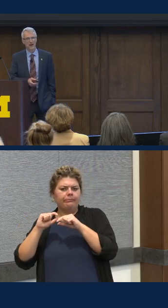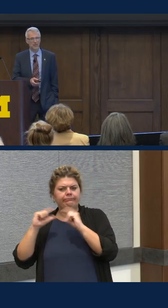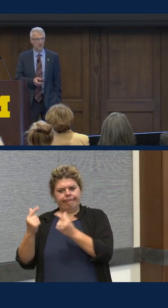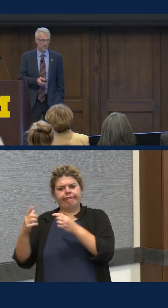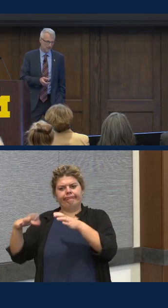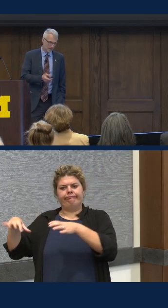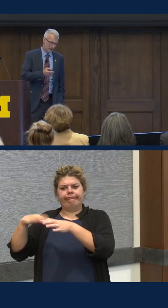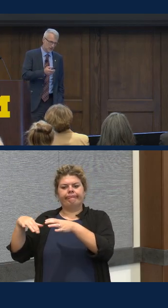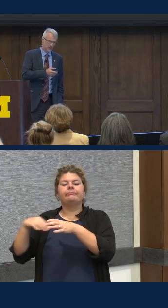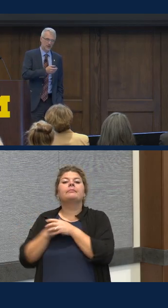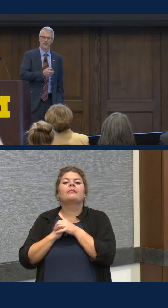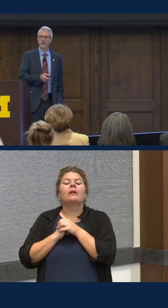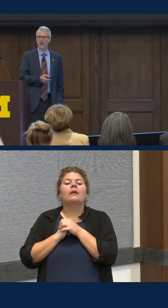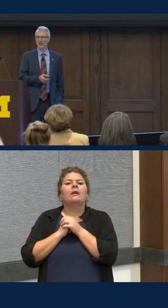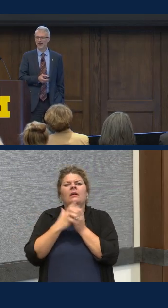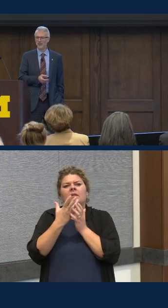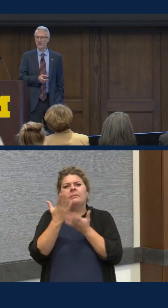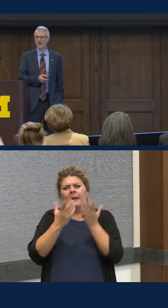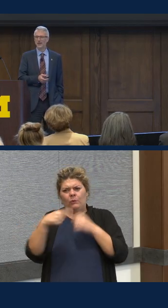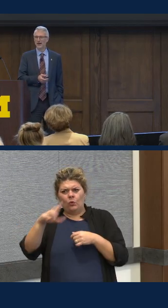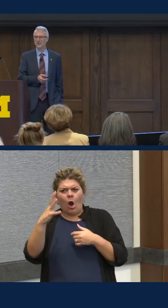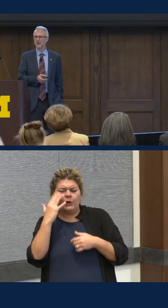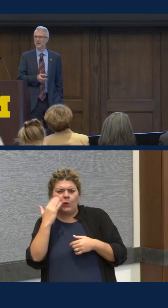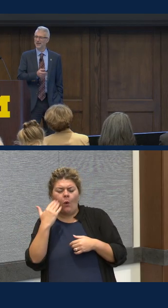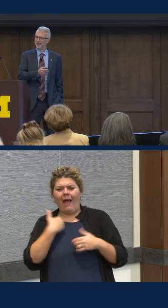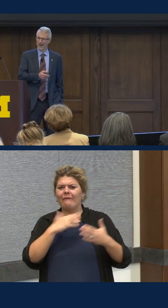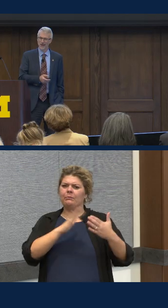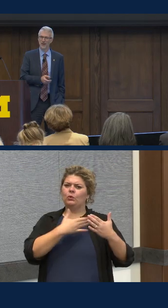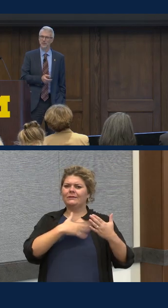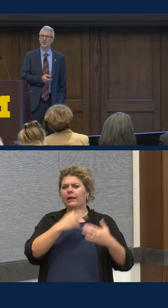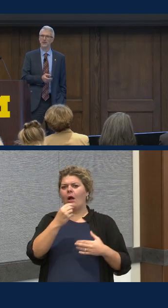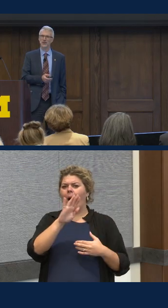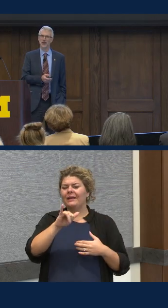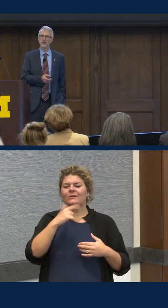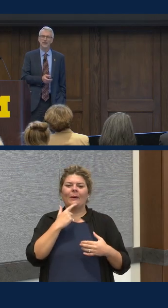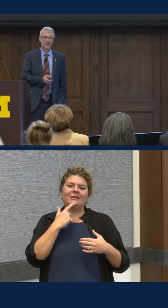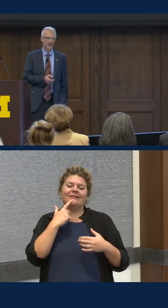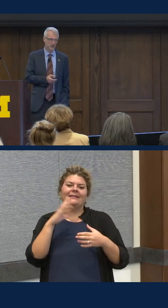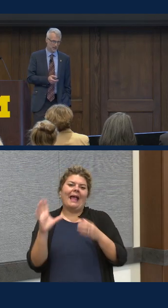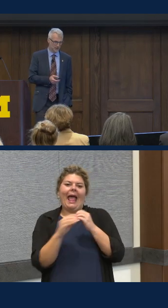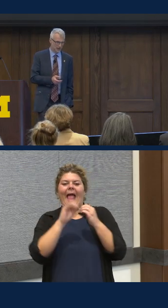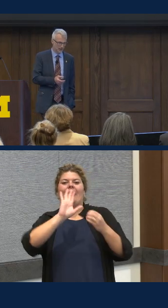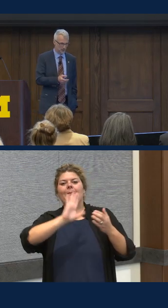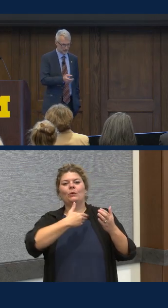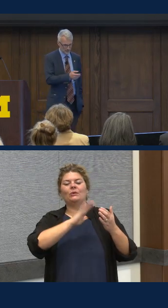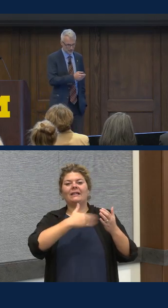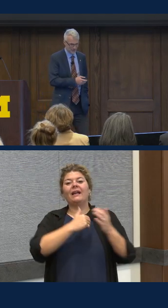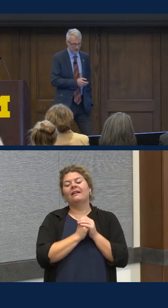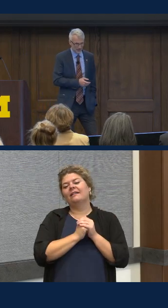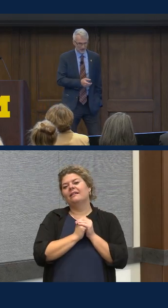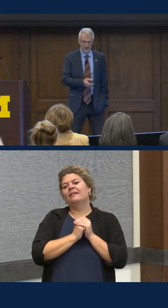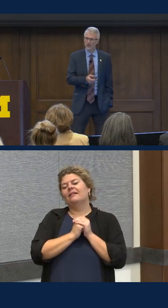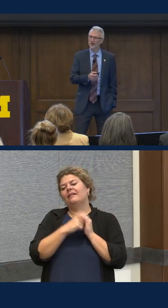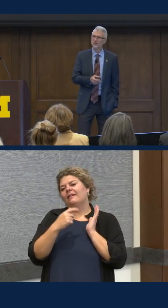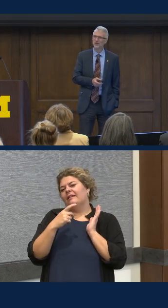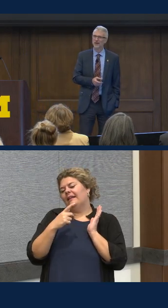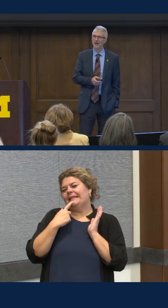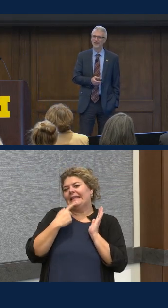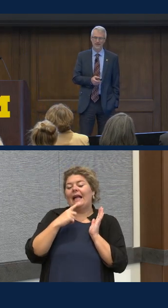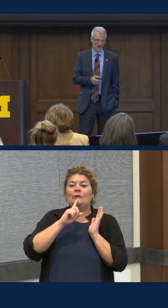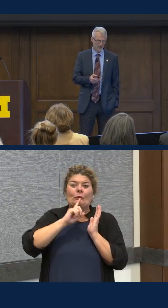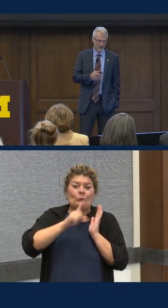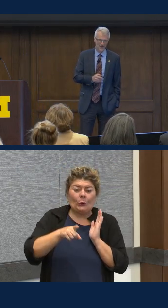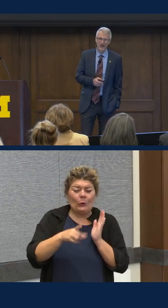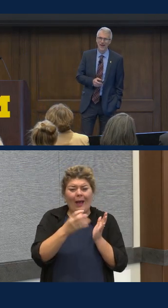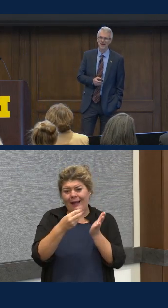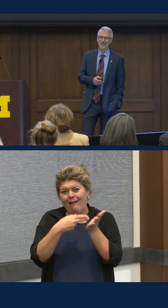and some of you know that I have a musical hobby, so I'd like to end on a musical note, pun intended, which is, it is very true and